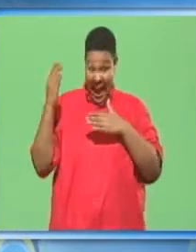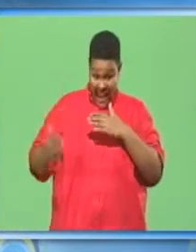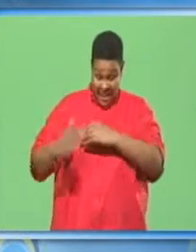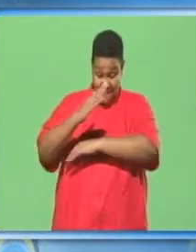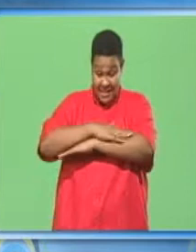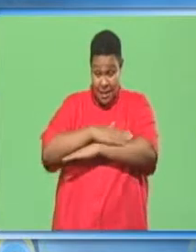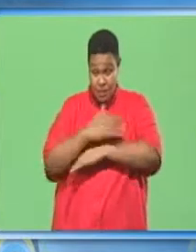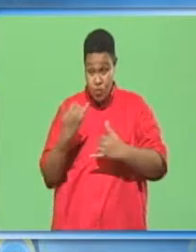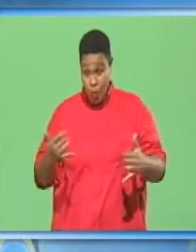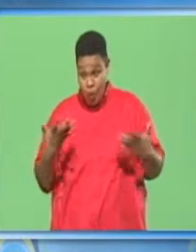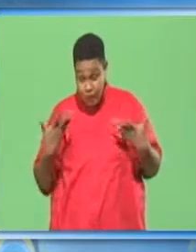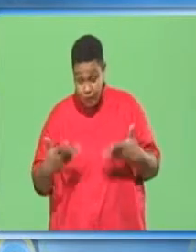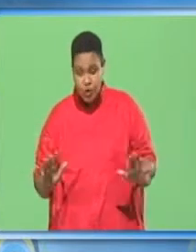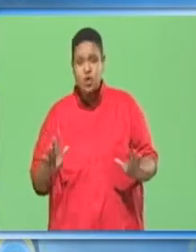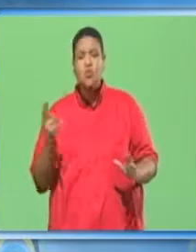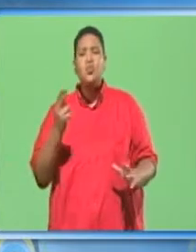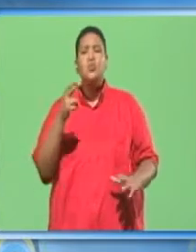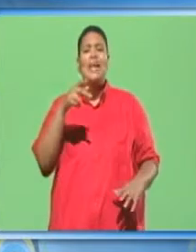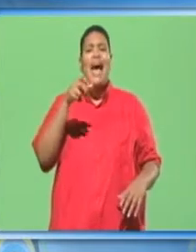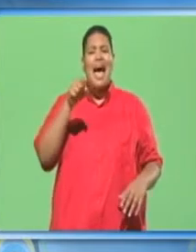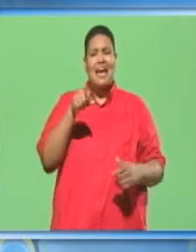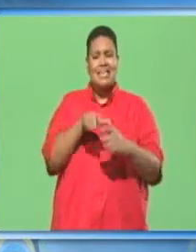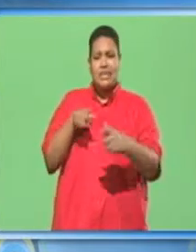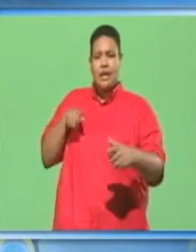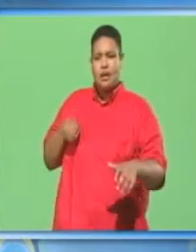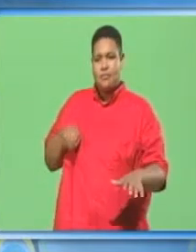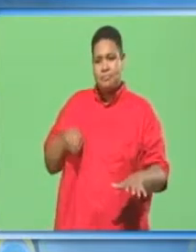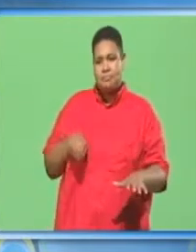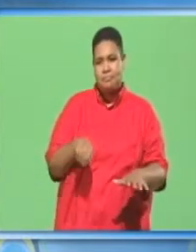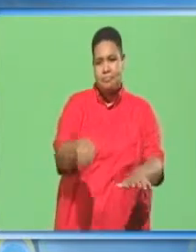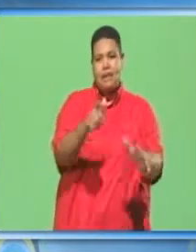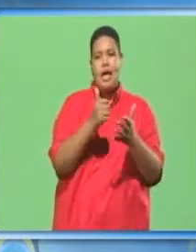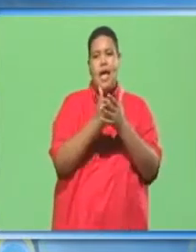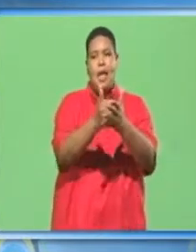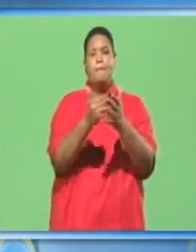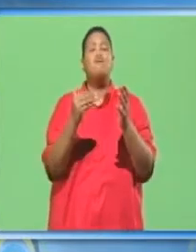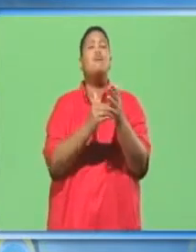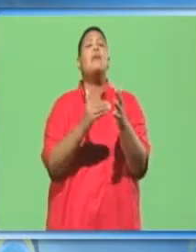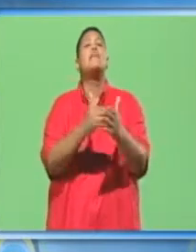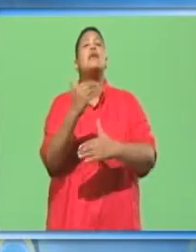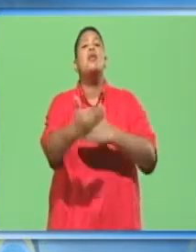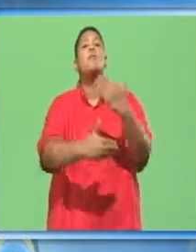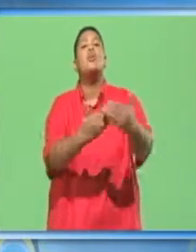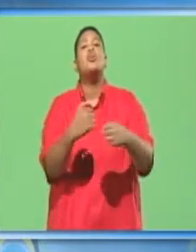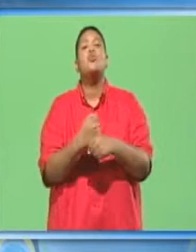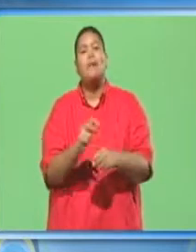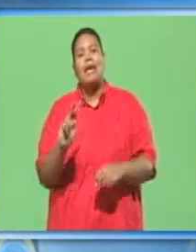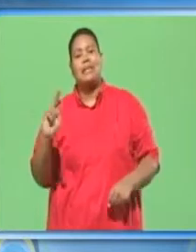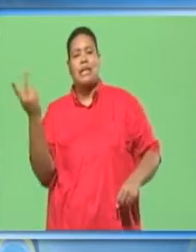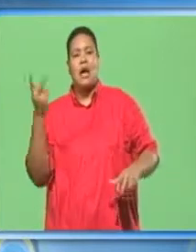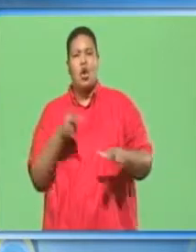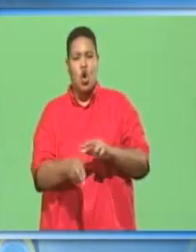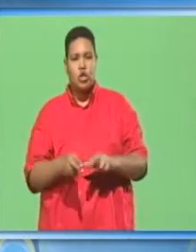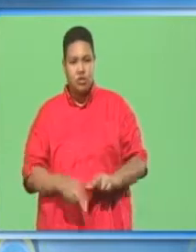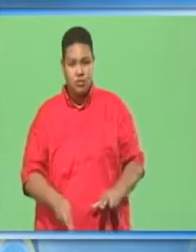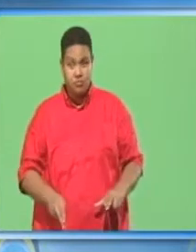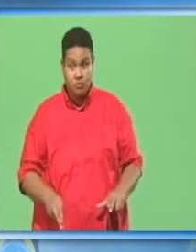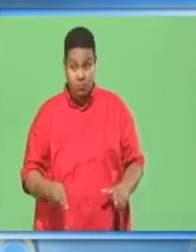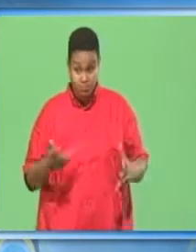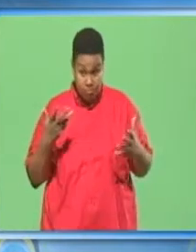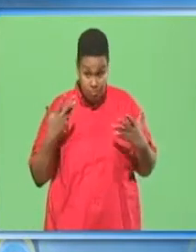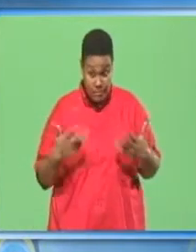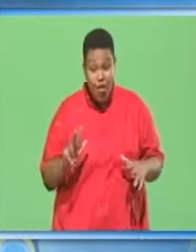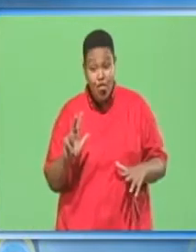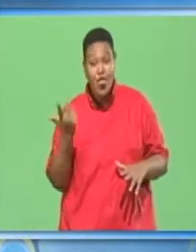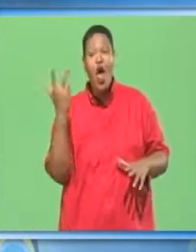saw, use a push stick to complete cutting the wood. Repeat the process to make a second cut. Then the